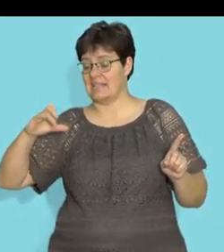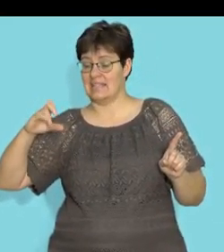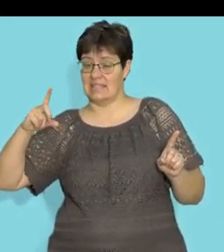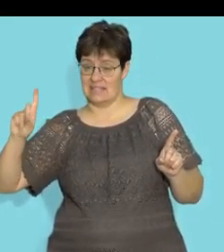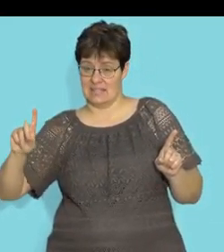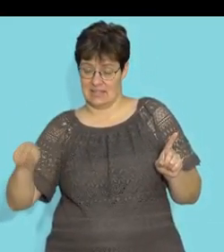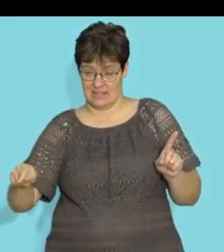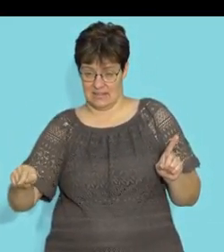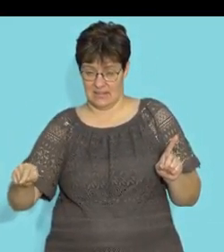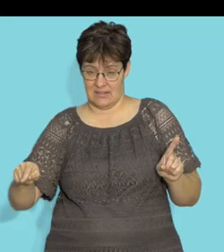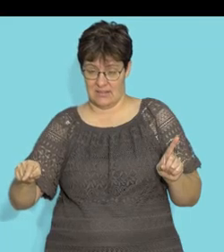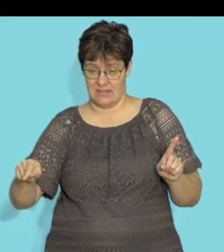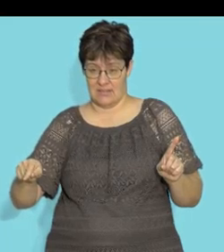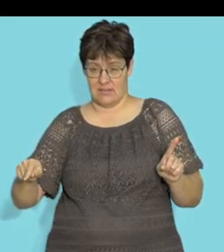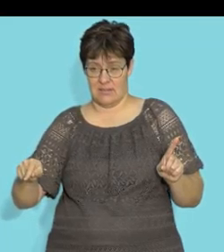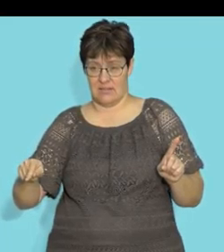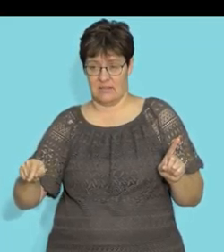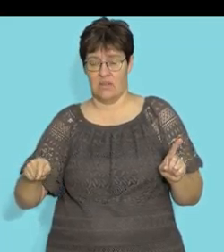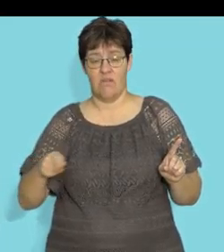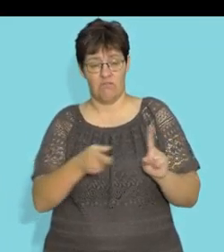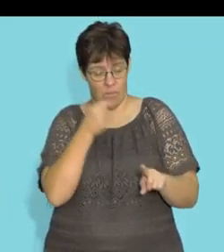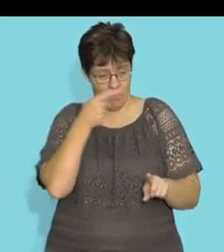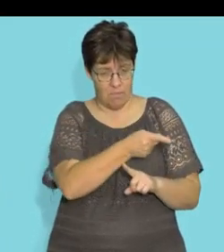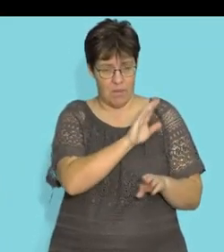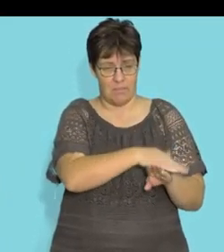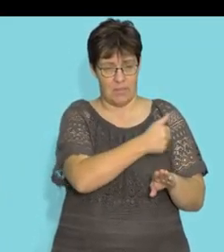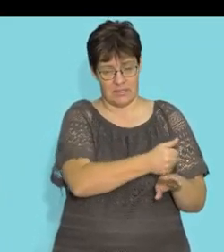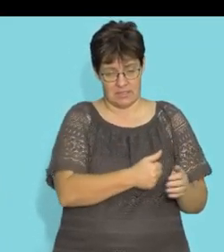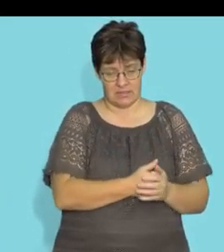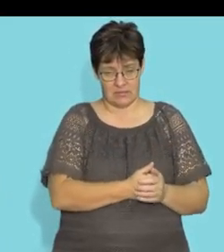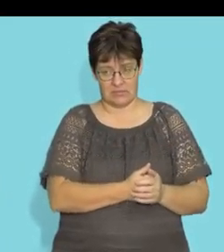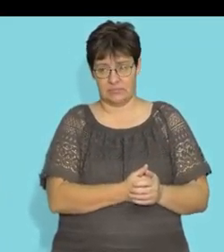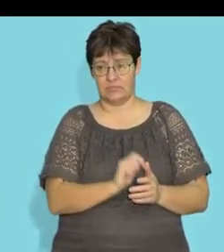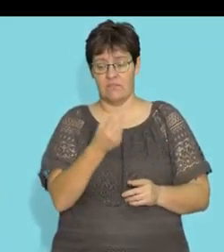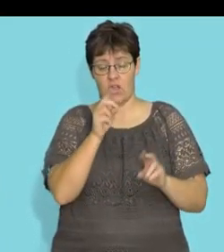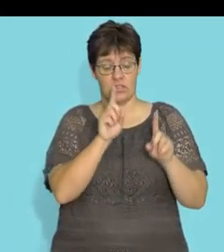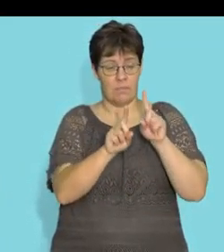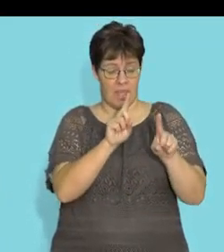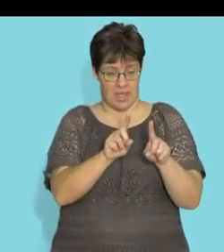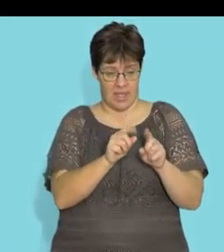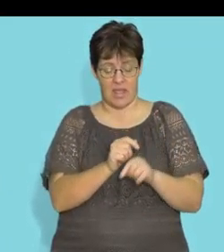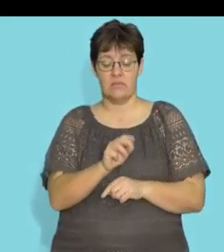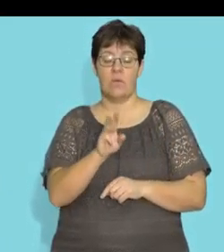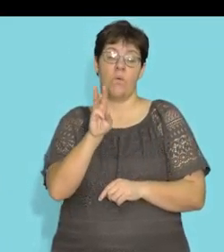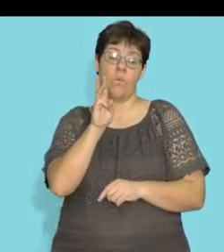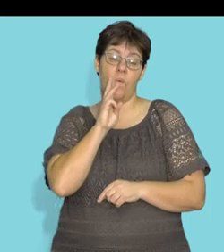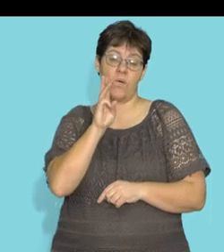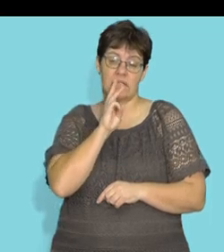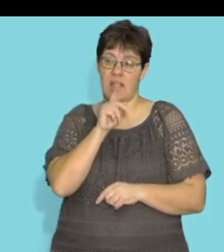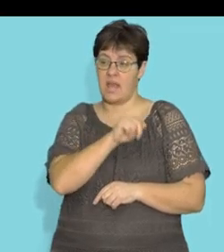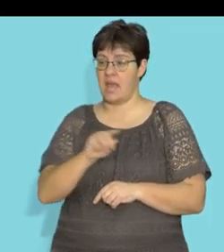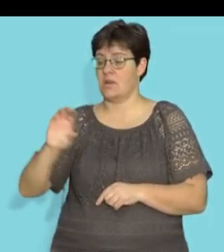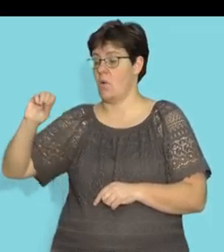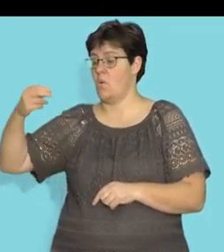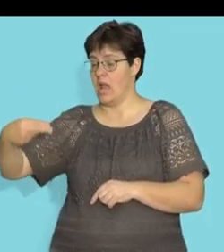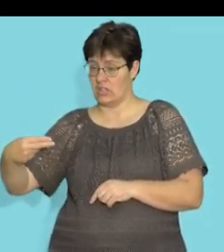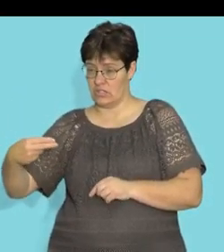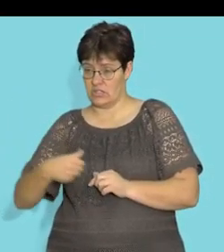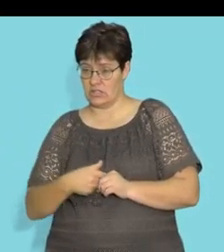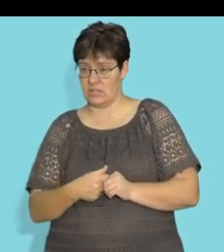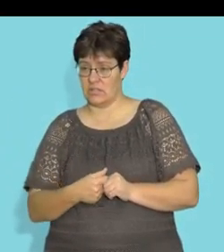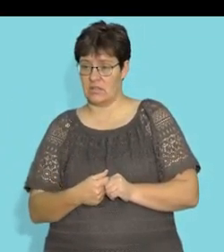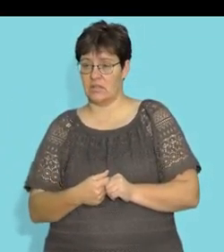of that acid. And what will happen now? The ammonium that will accept the proton will